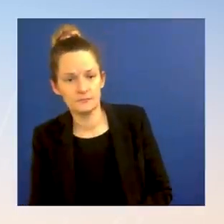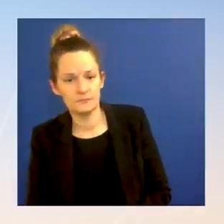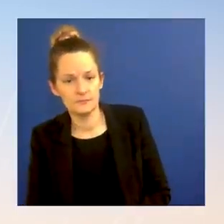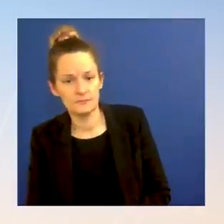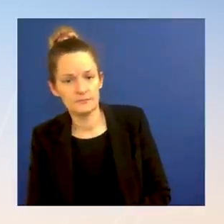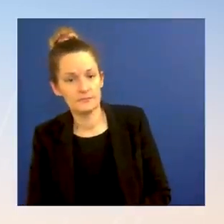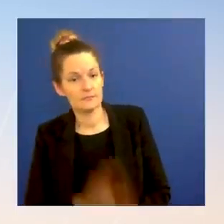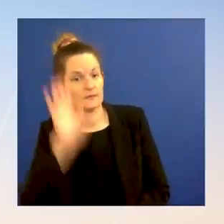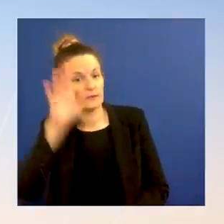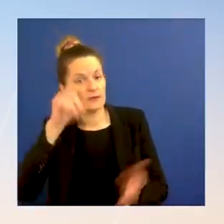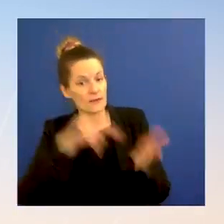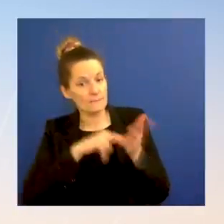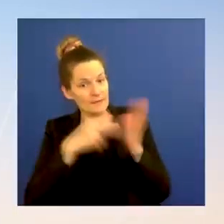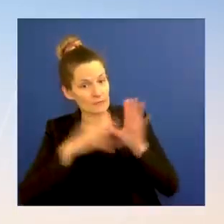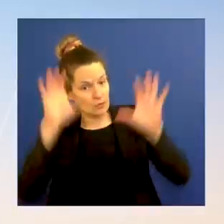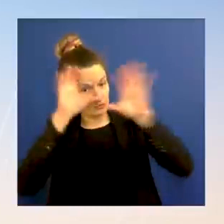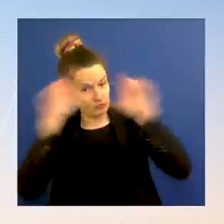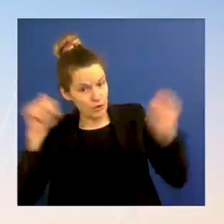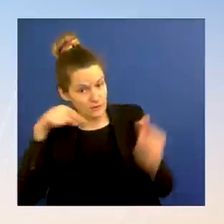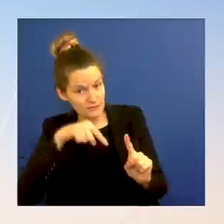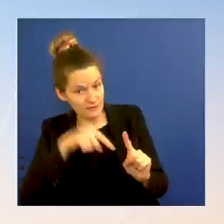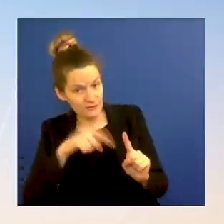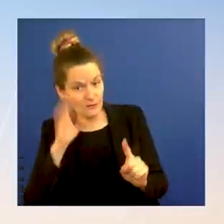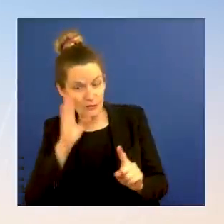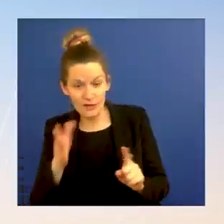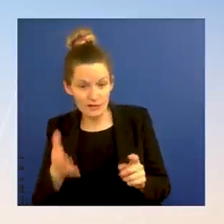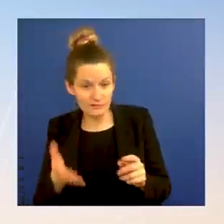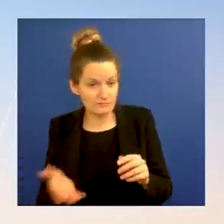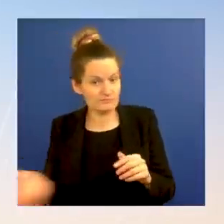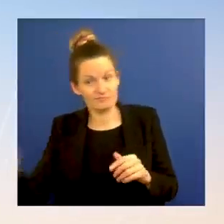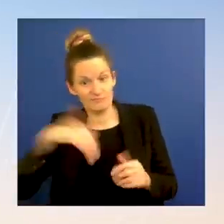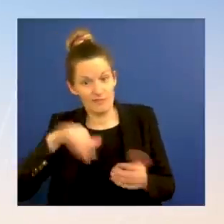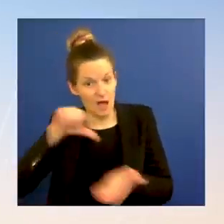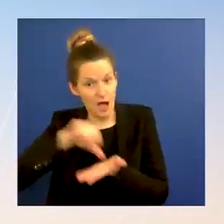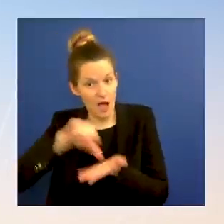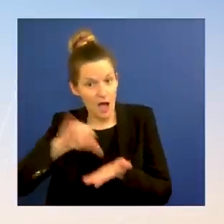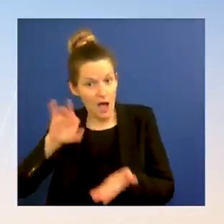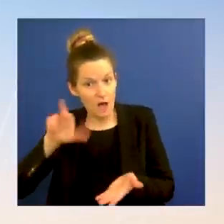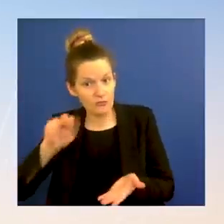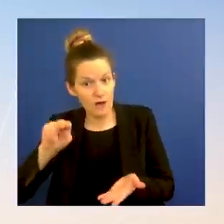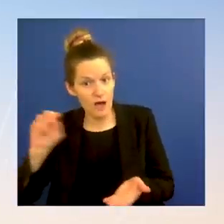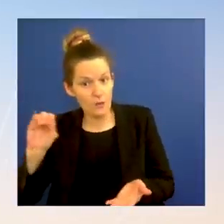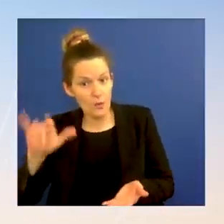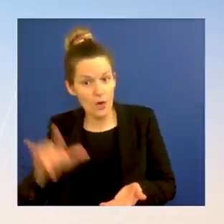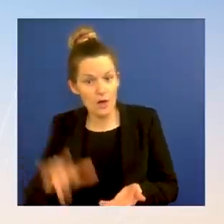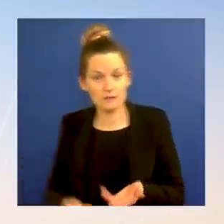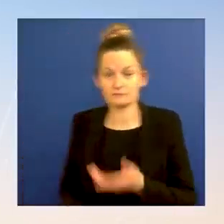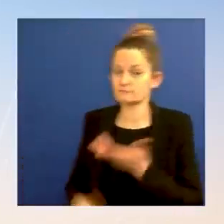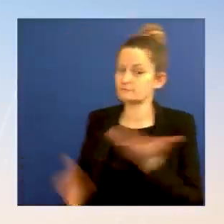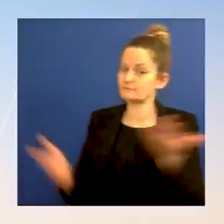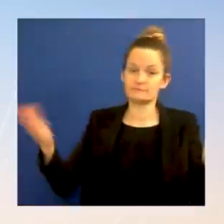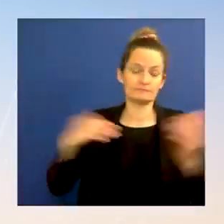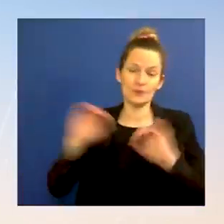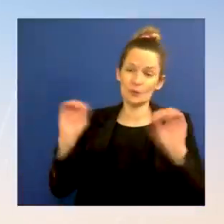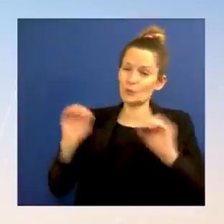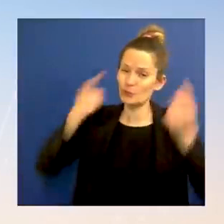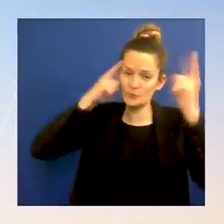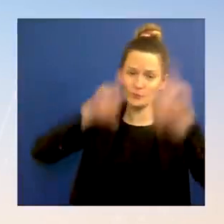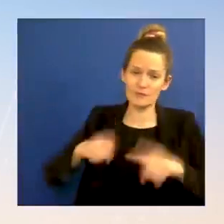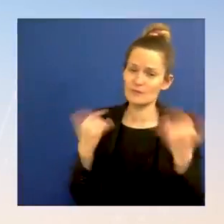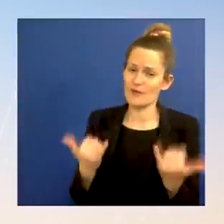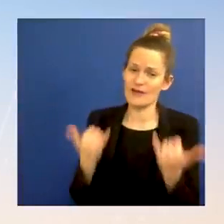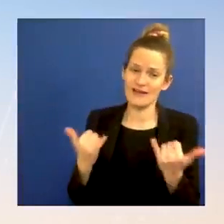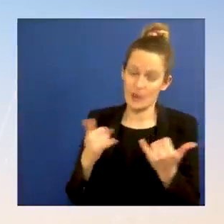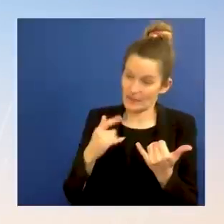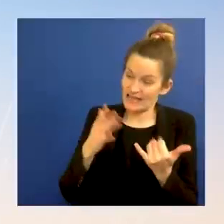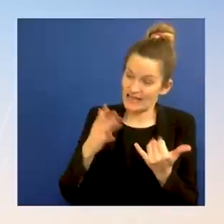in order to increase that supply? Again, there's not a deal at this point in time. While we're close, we're not there. If